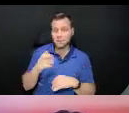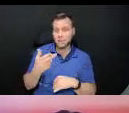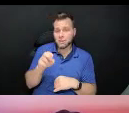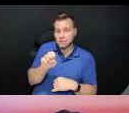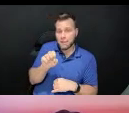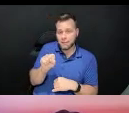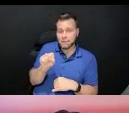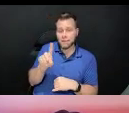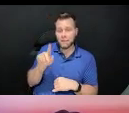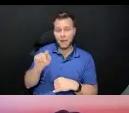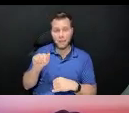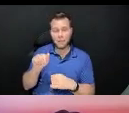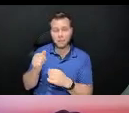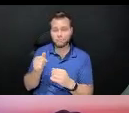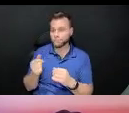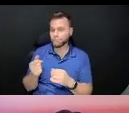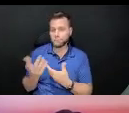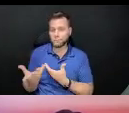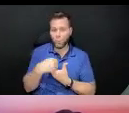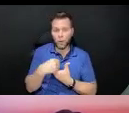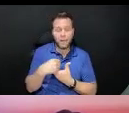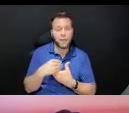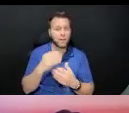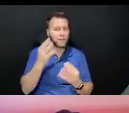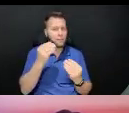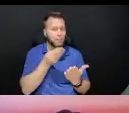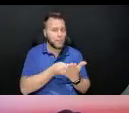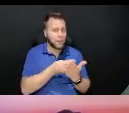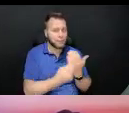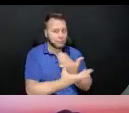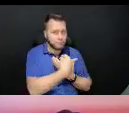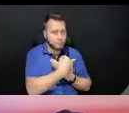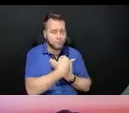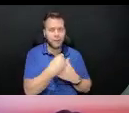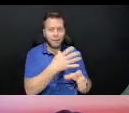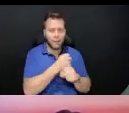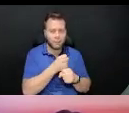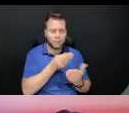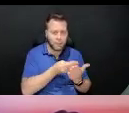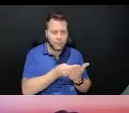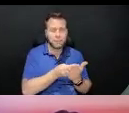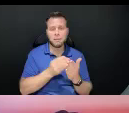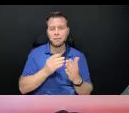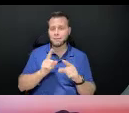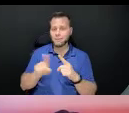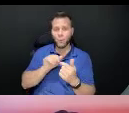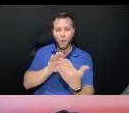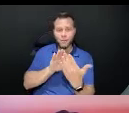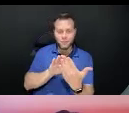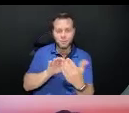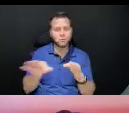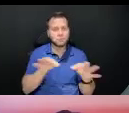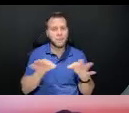data, and thinking about funding and obtaining funding and different ways it can help you to tell your story,